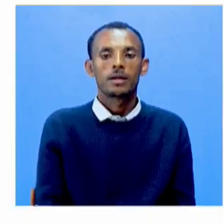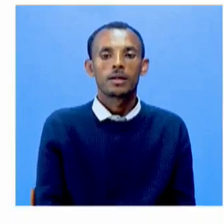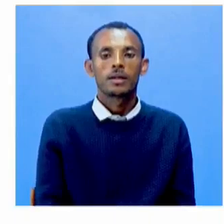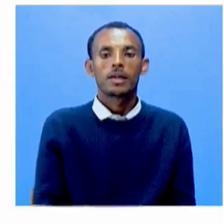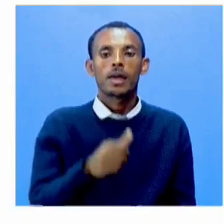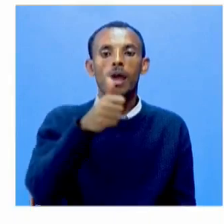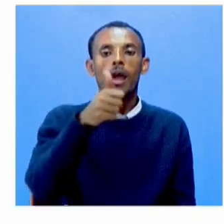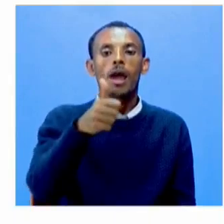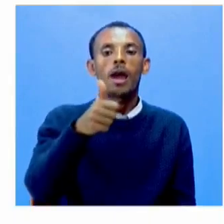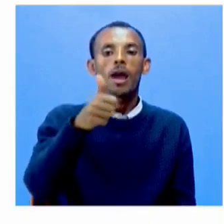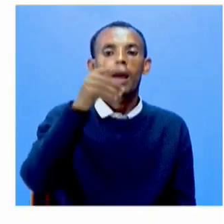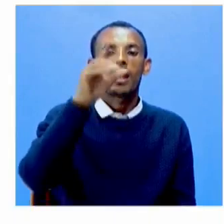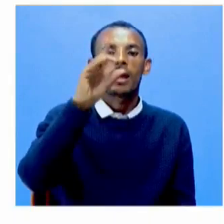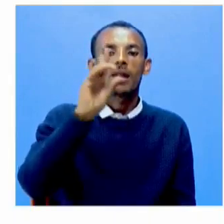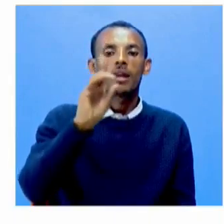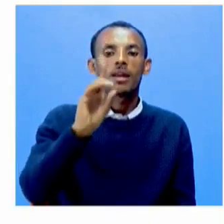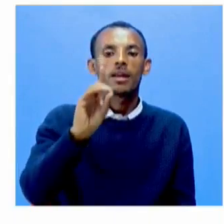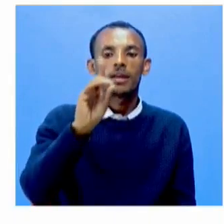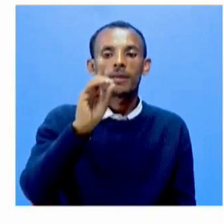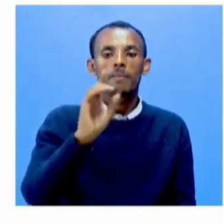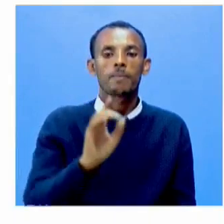AD